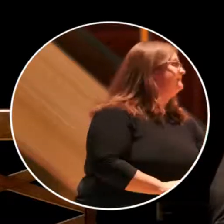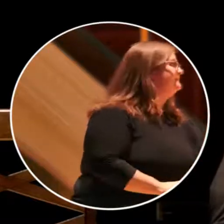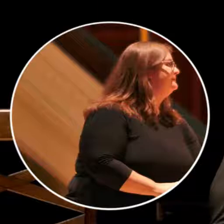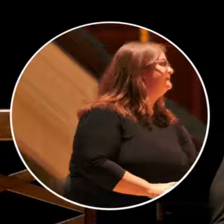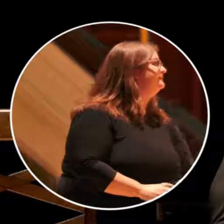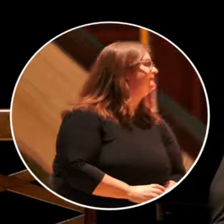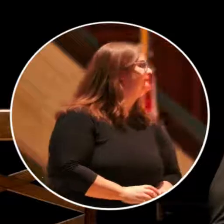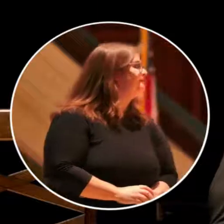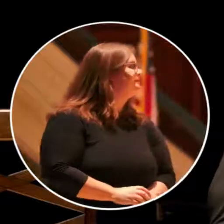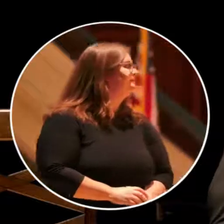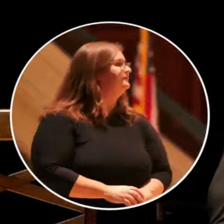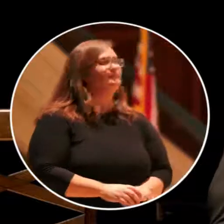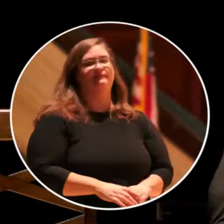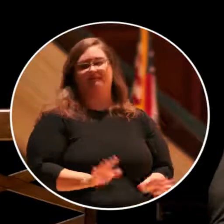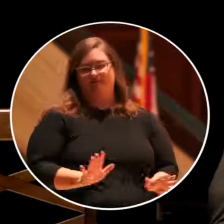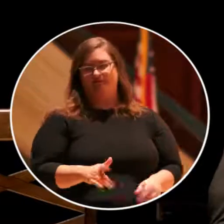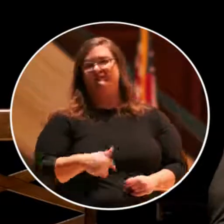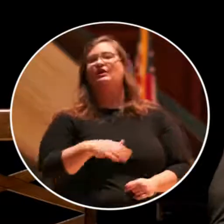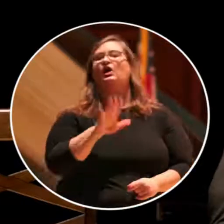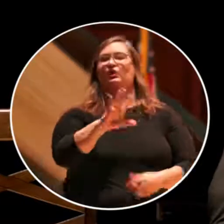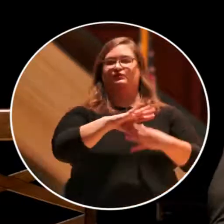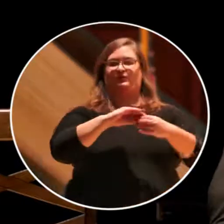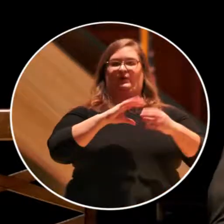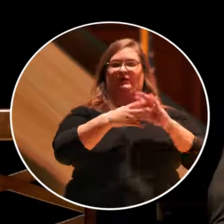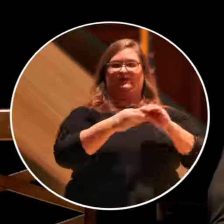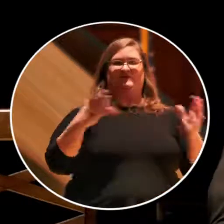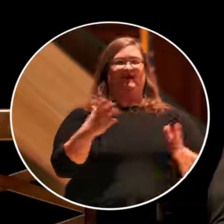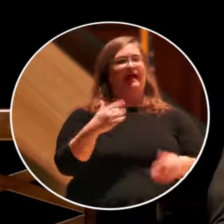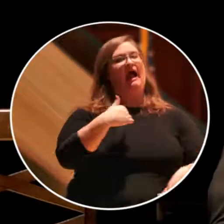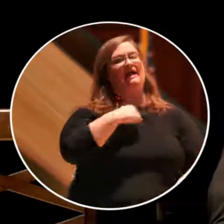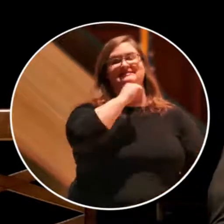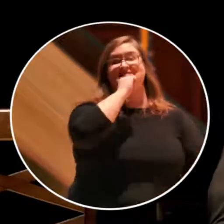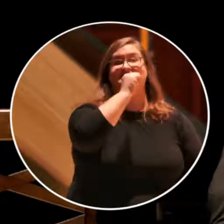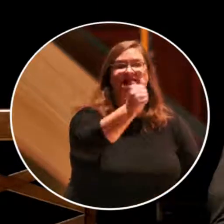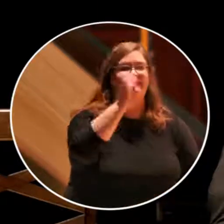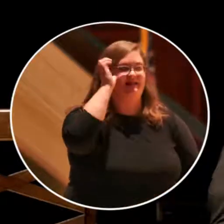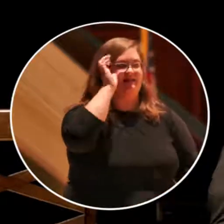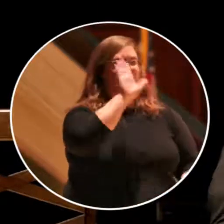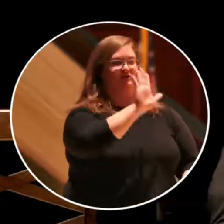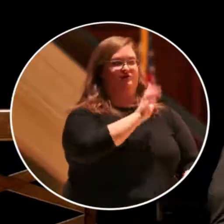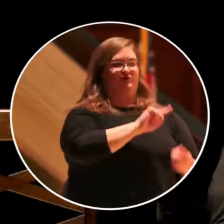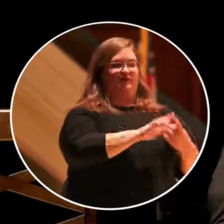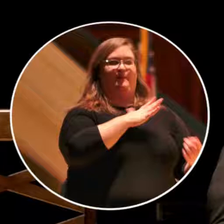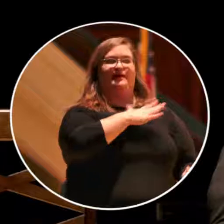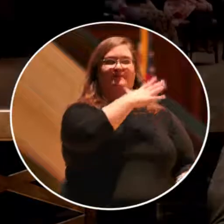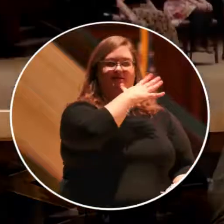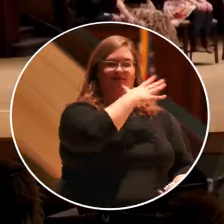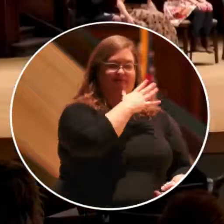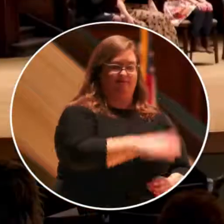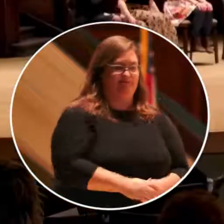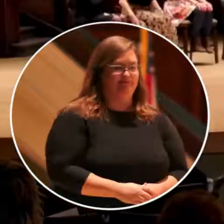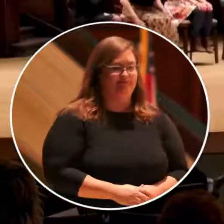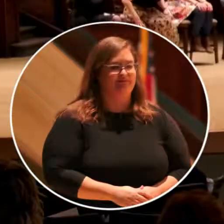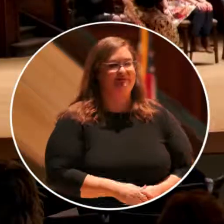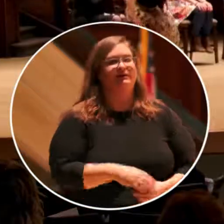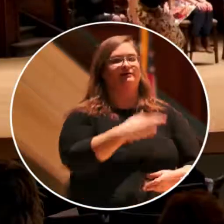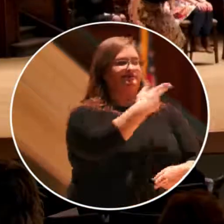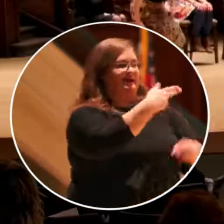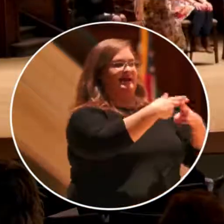story, I Didn't Listen to My Mother. Please welcome Allison Zukowski.